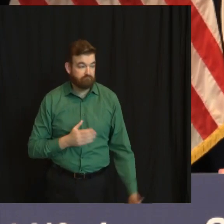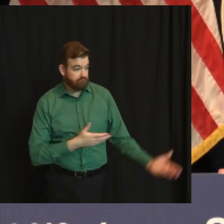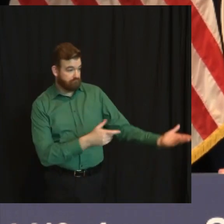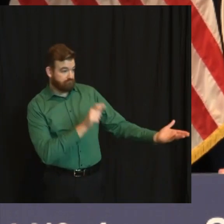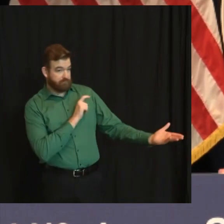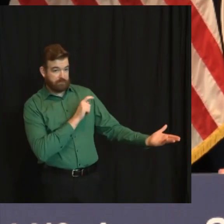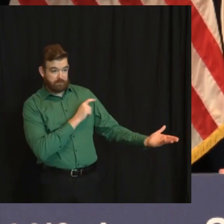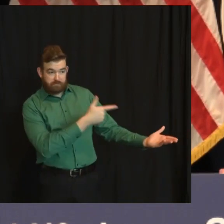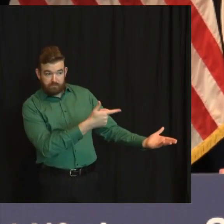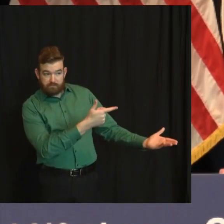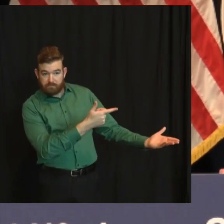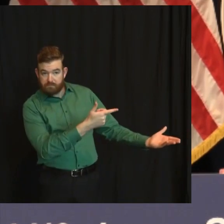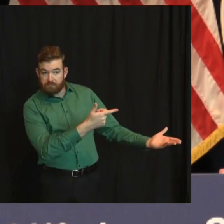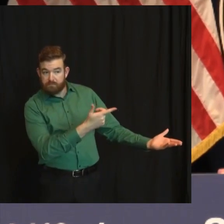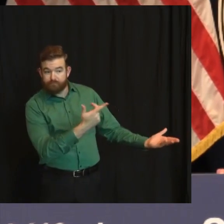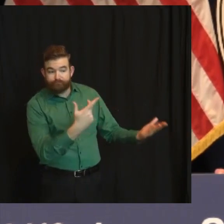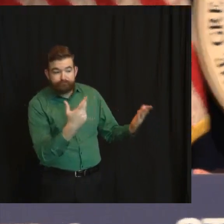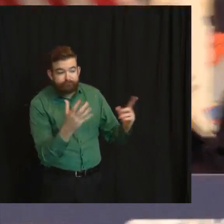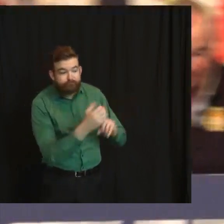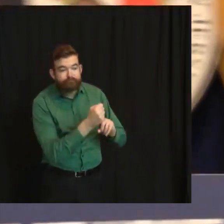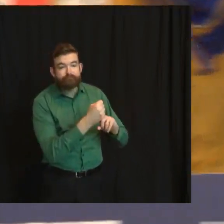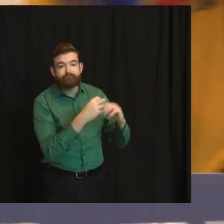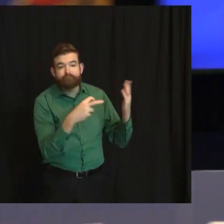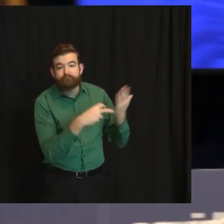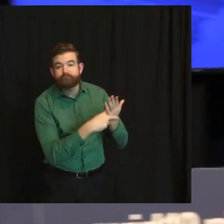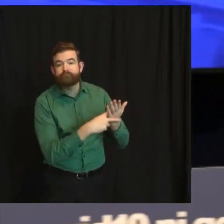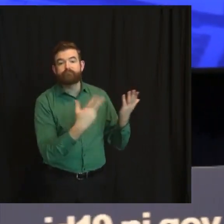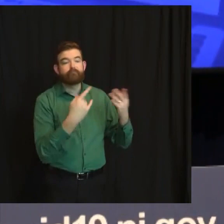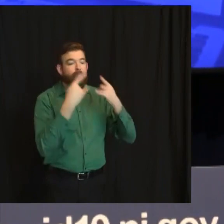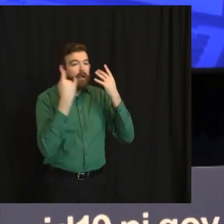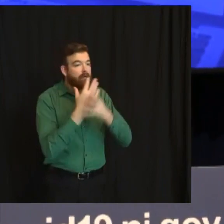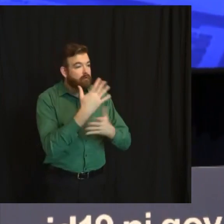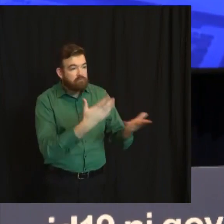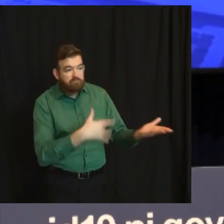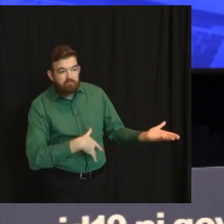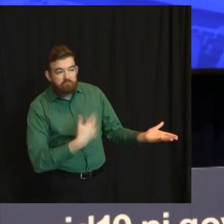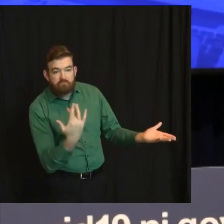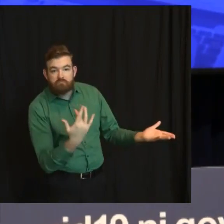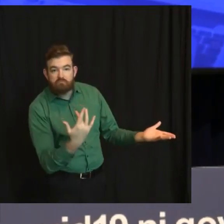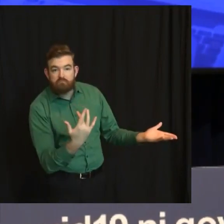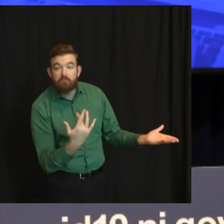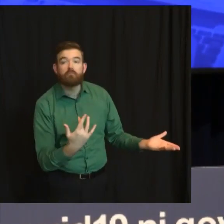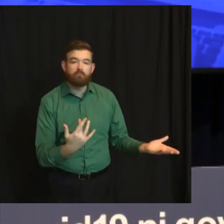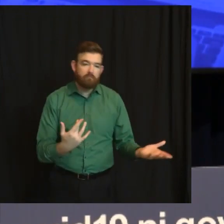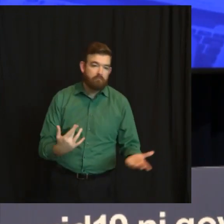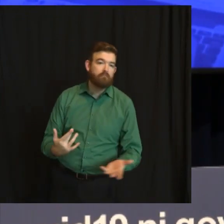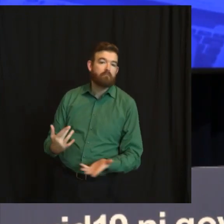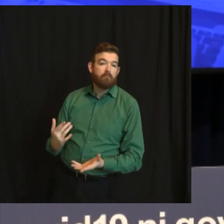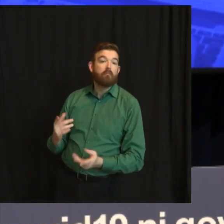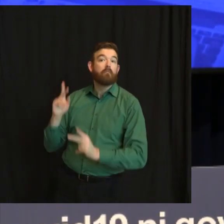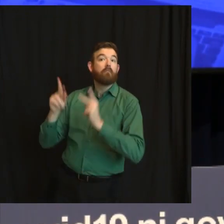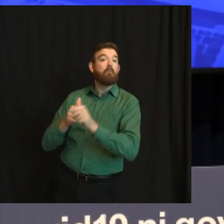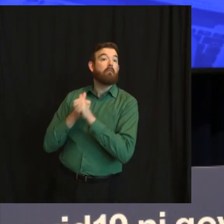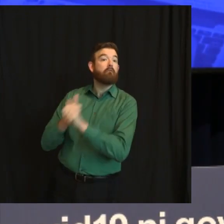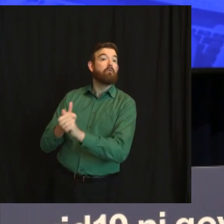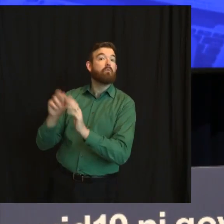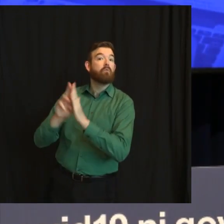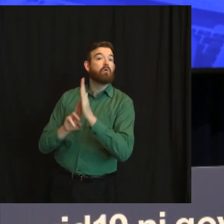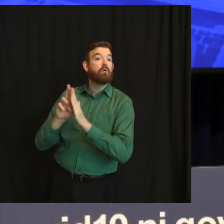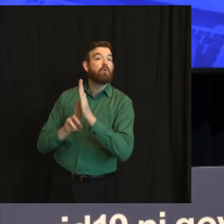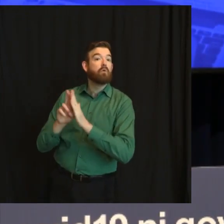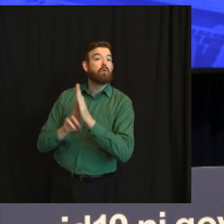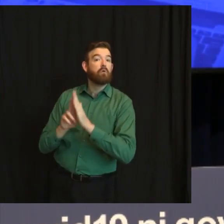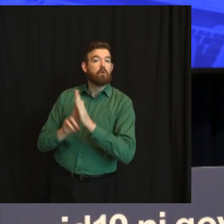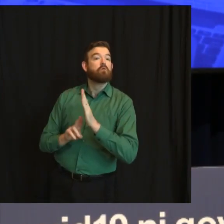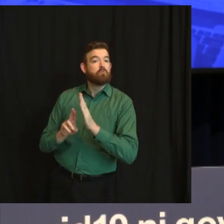compliance, PPE, infrastructure, other matters? Thank you, Governor. To your point with regard to compliance, for a state with, the most densely populated